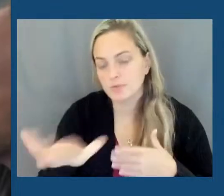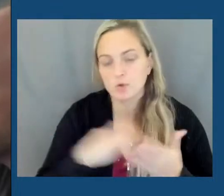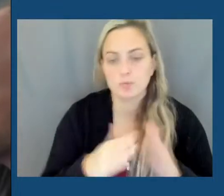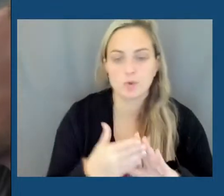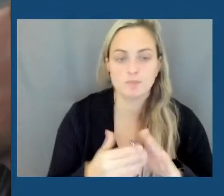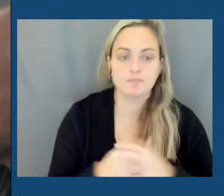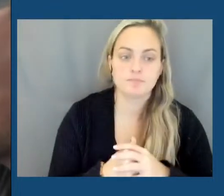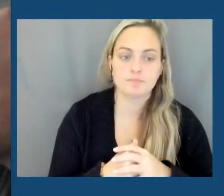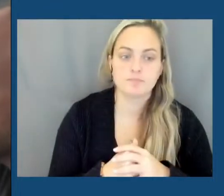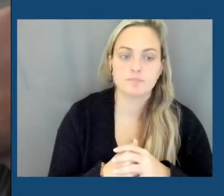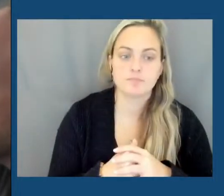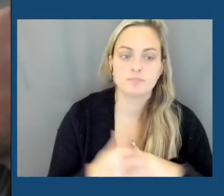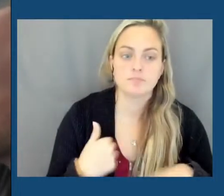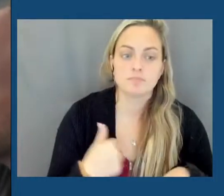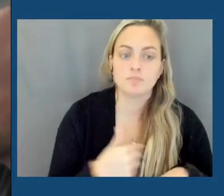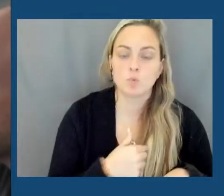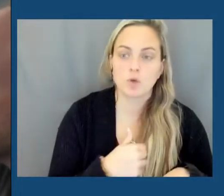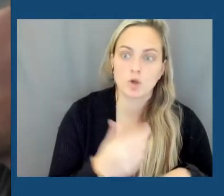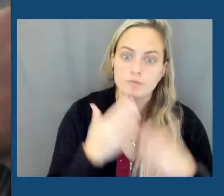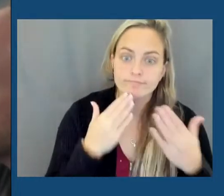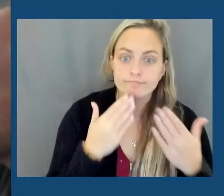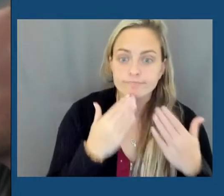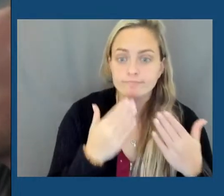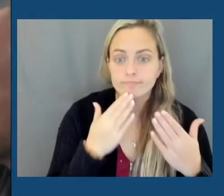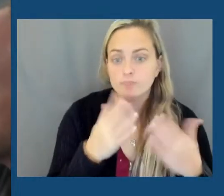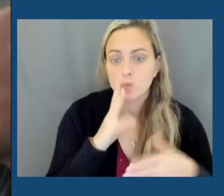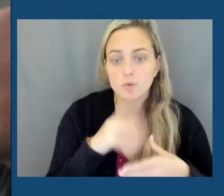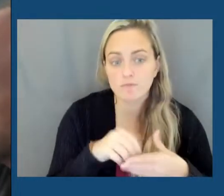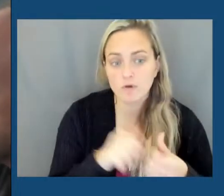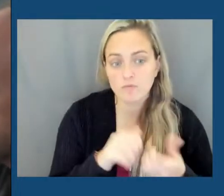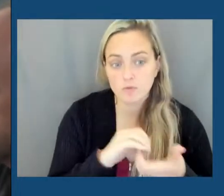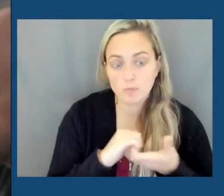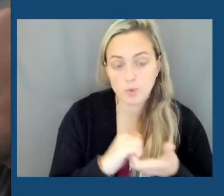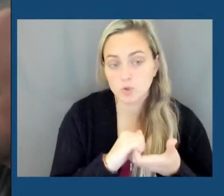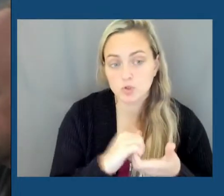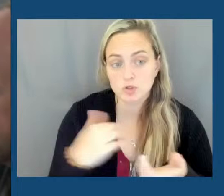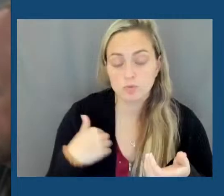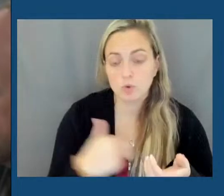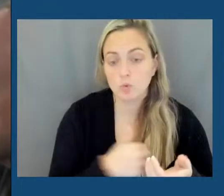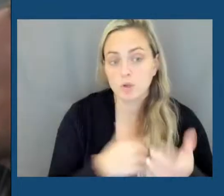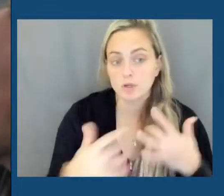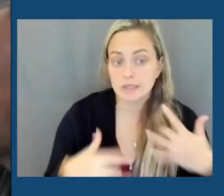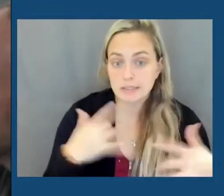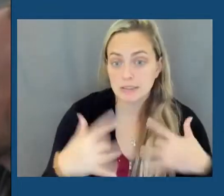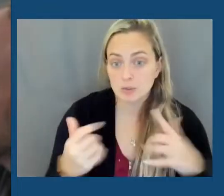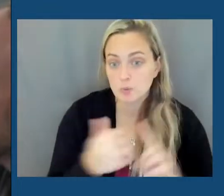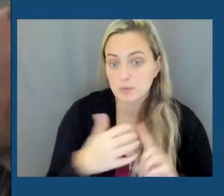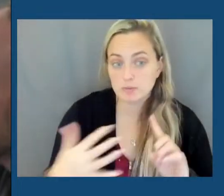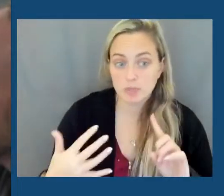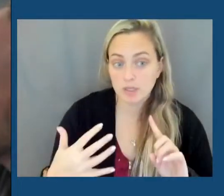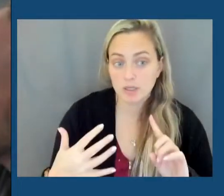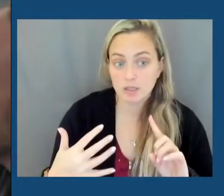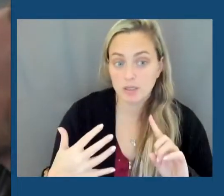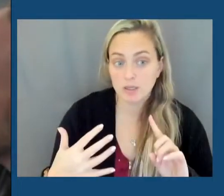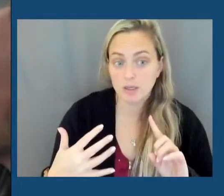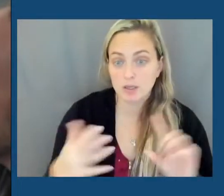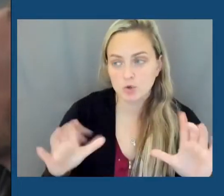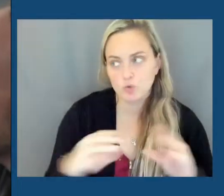And so we're so grateful to be involved in this partnership, and we are excited to expand this and to do even